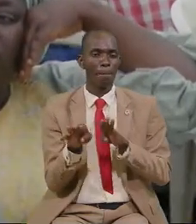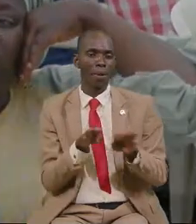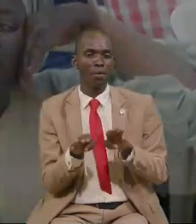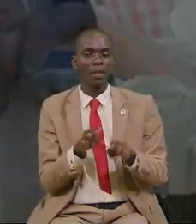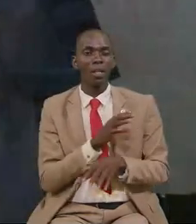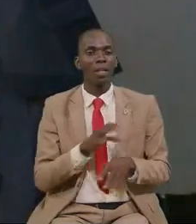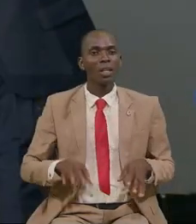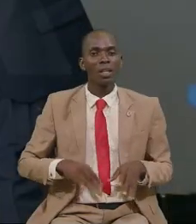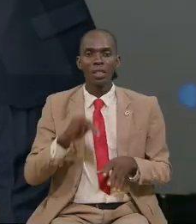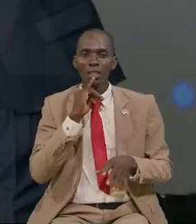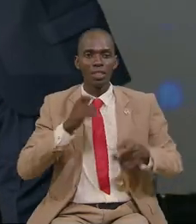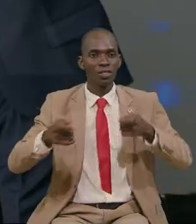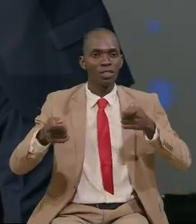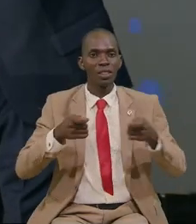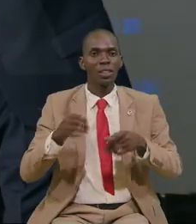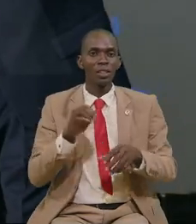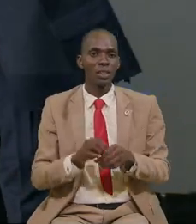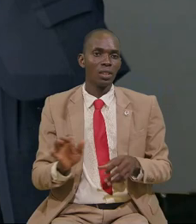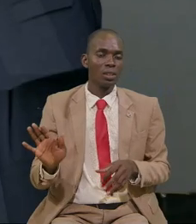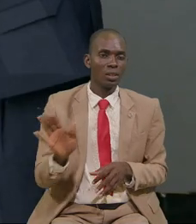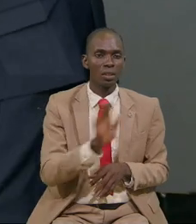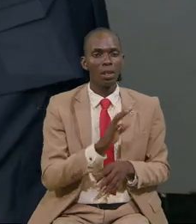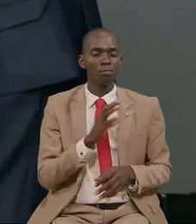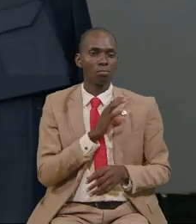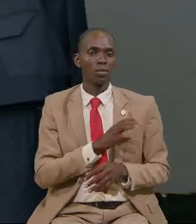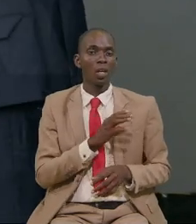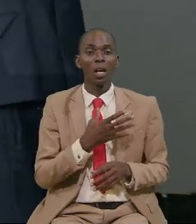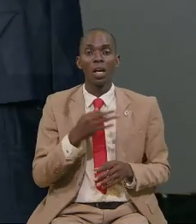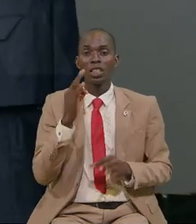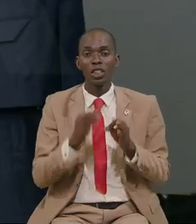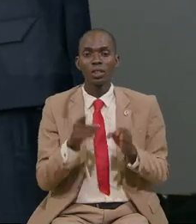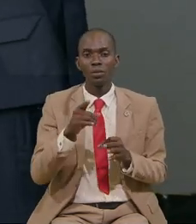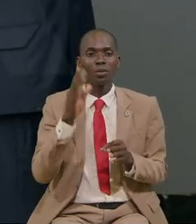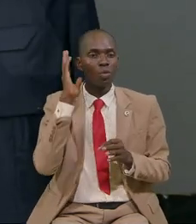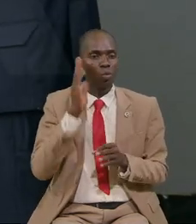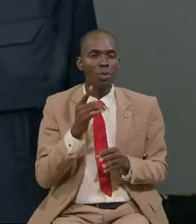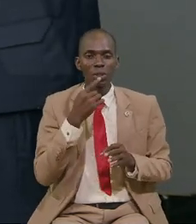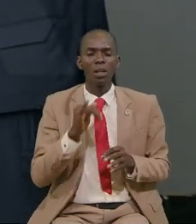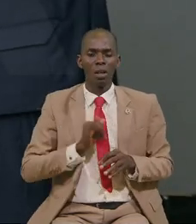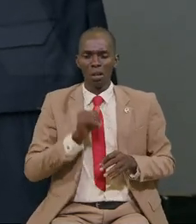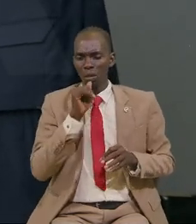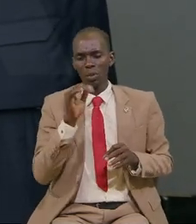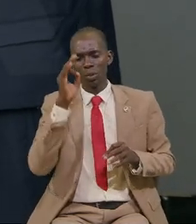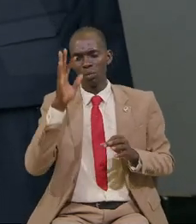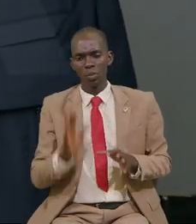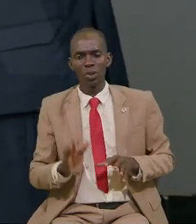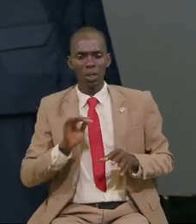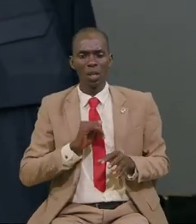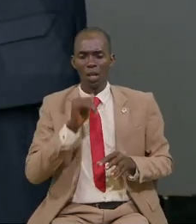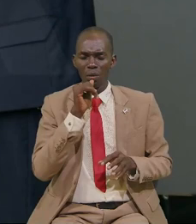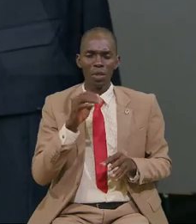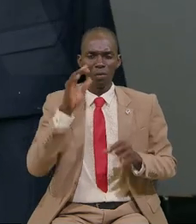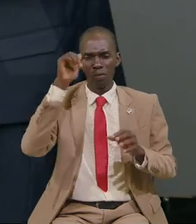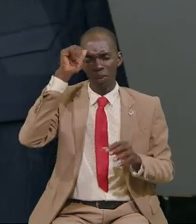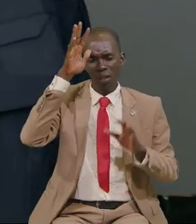is reigning in his conduct. And if you're going to say, I'm a preacher, I'm a pastor, I'm a father, I'm